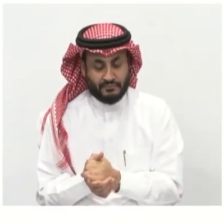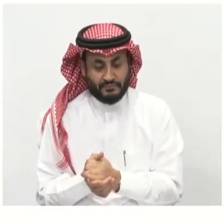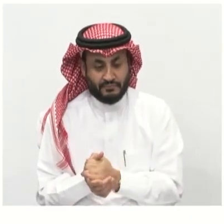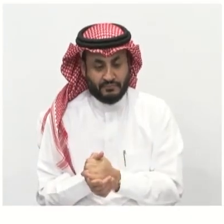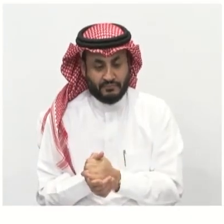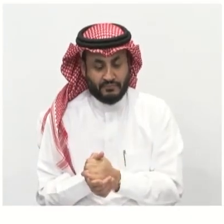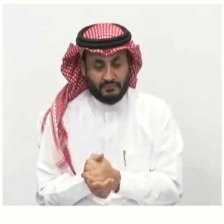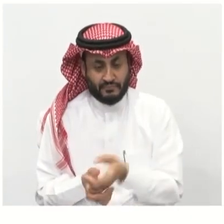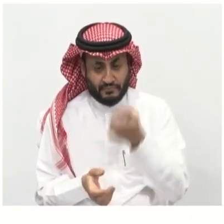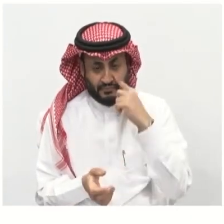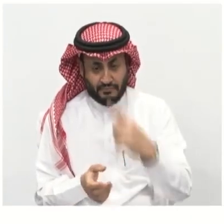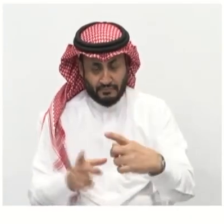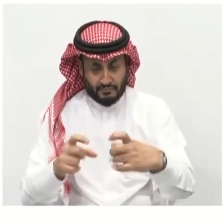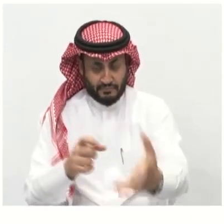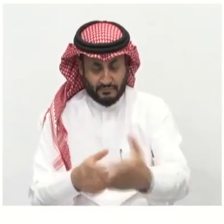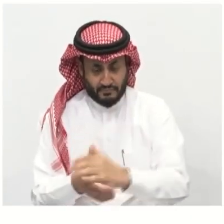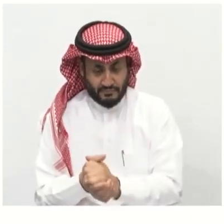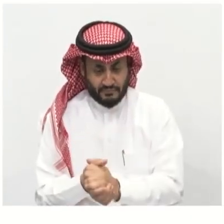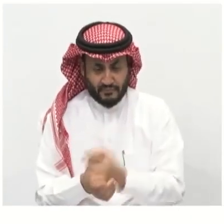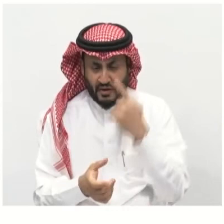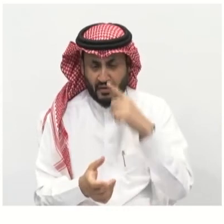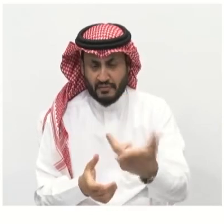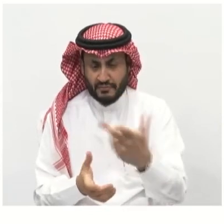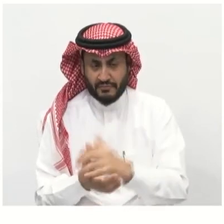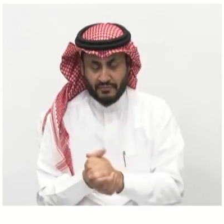look at this picture, boys and girls. What do we see?